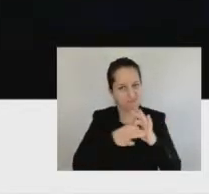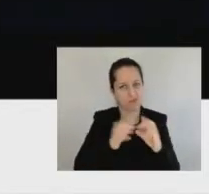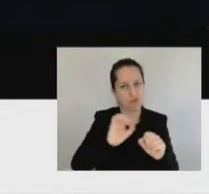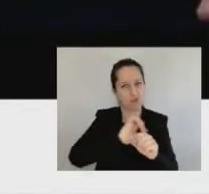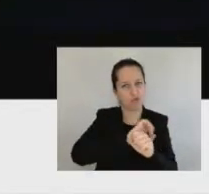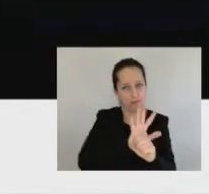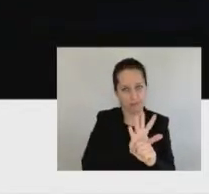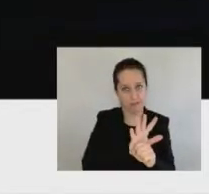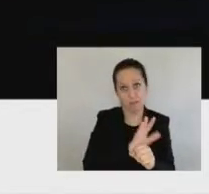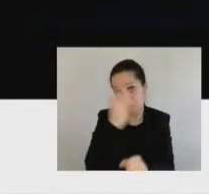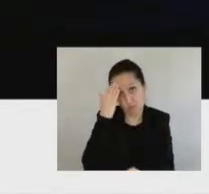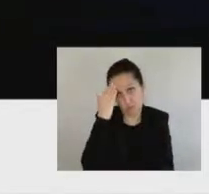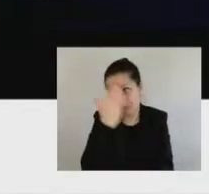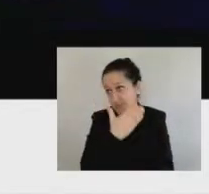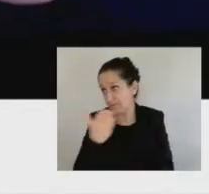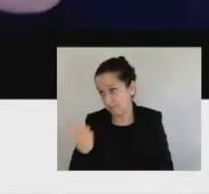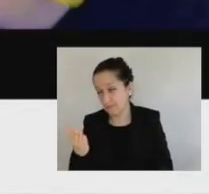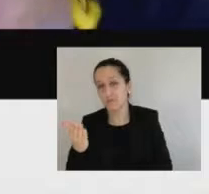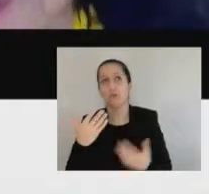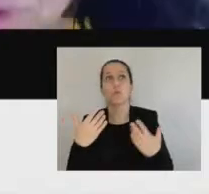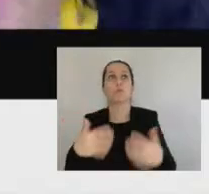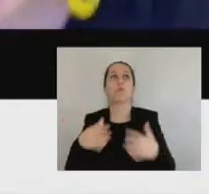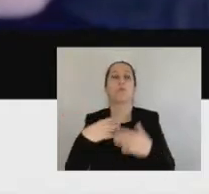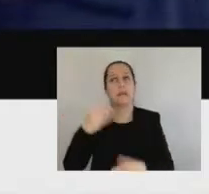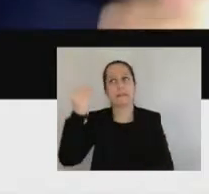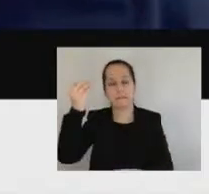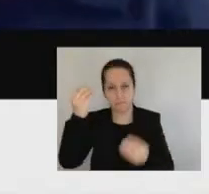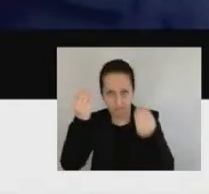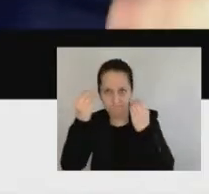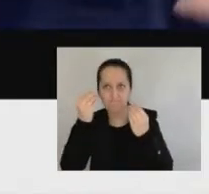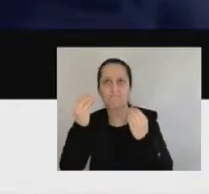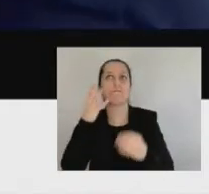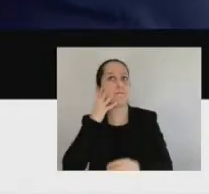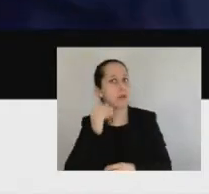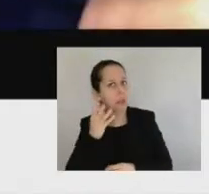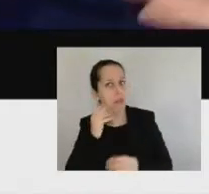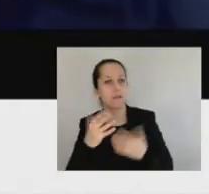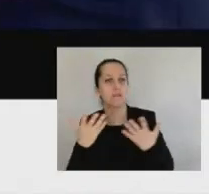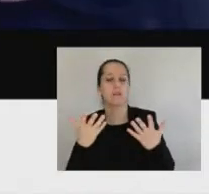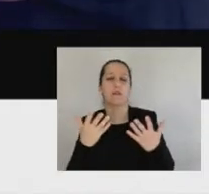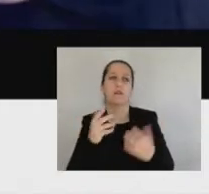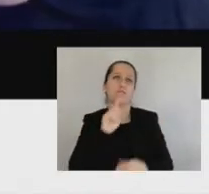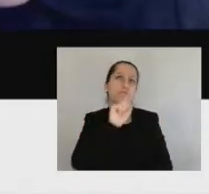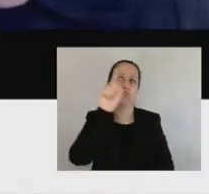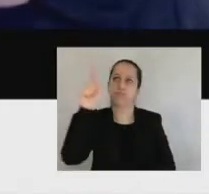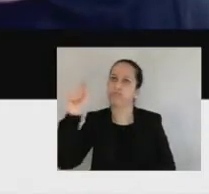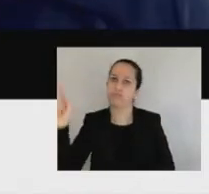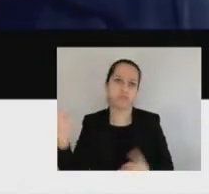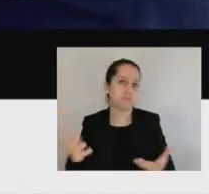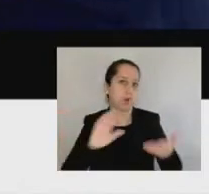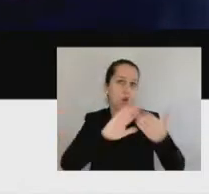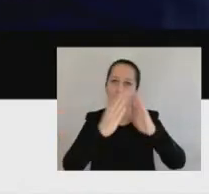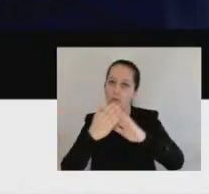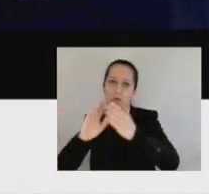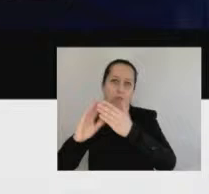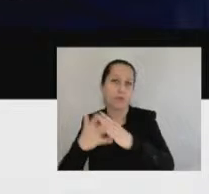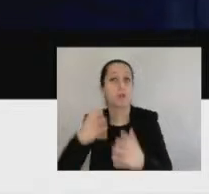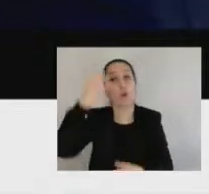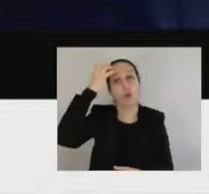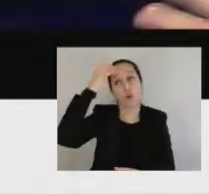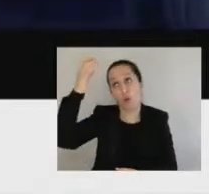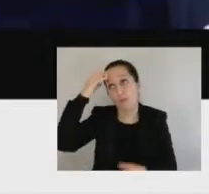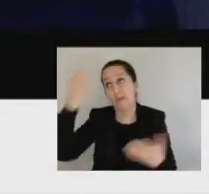this because the COVID brought enormous learning for different governments, countries, communities,